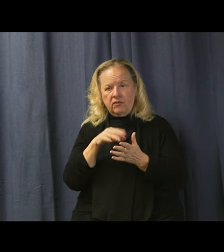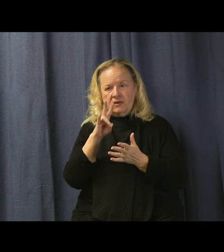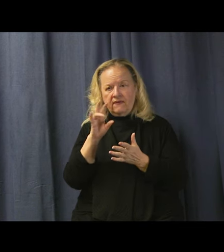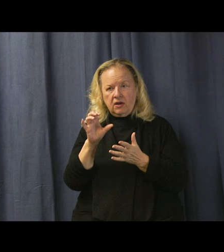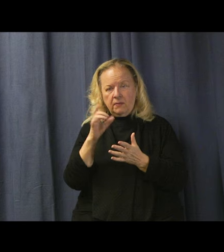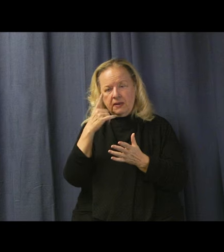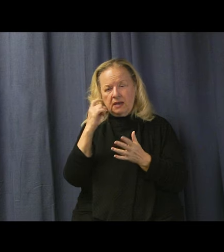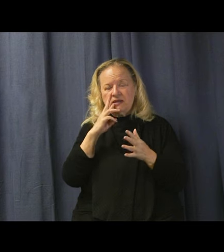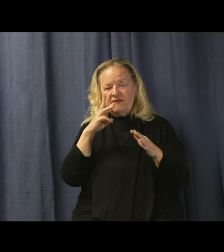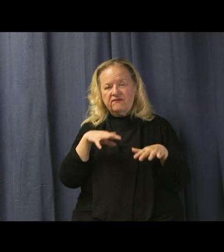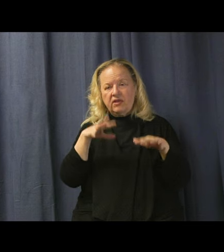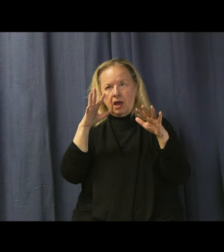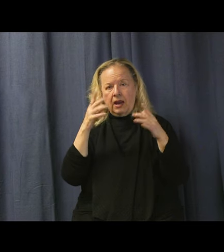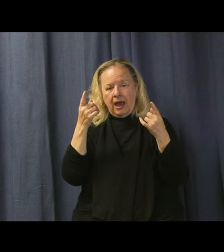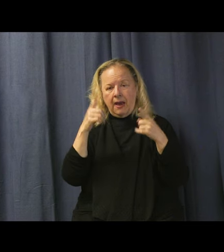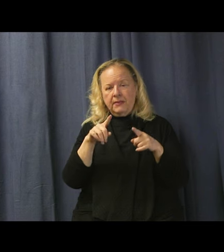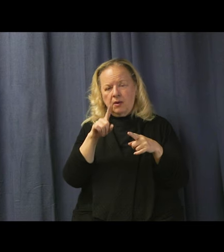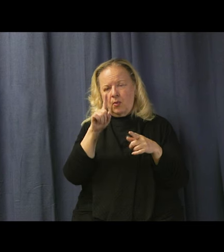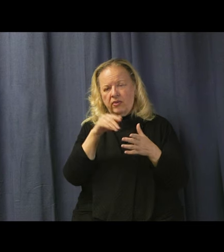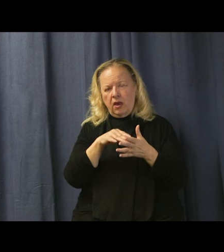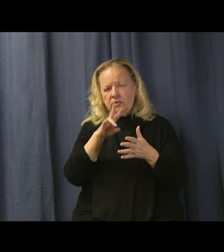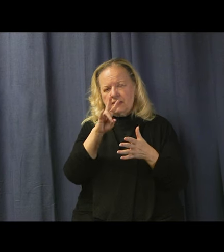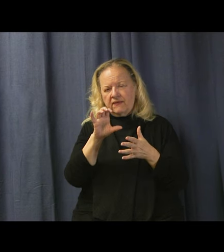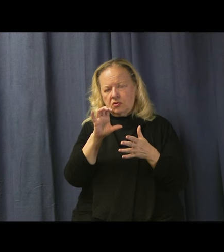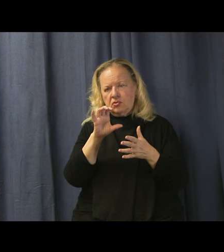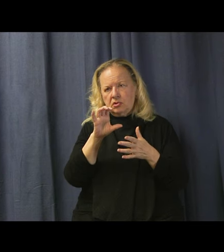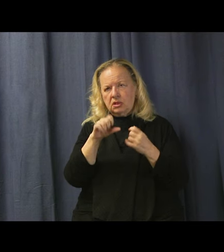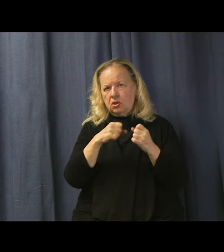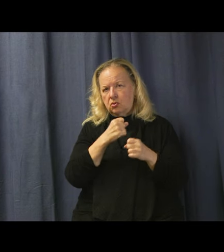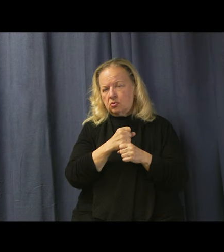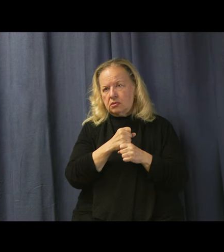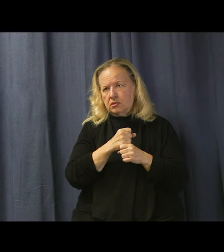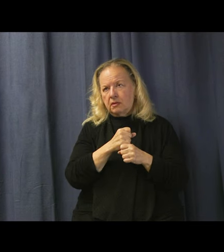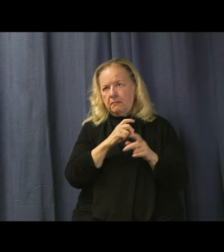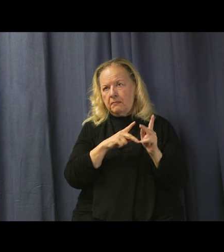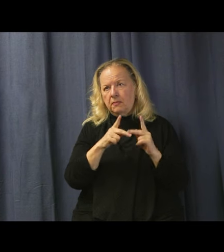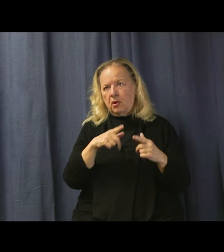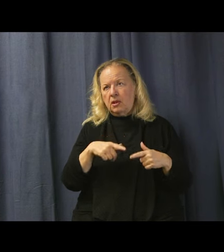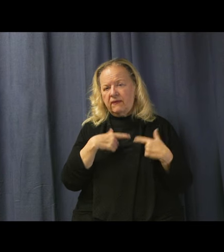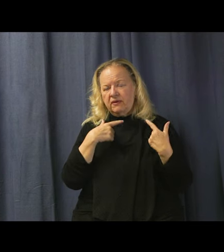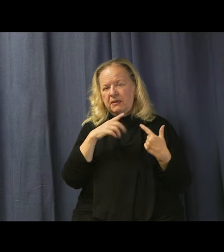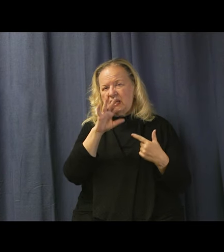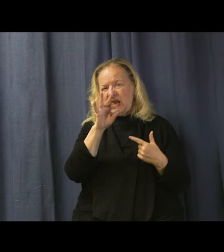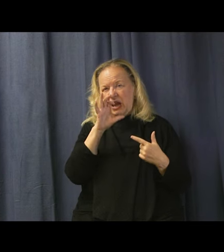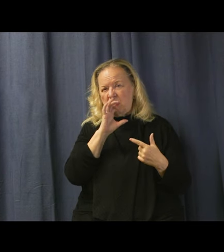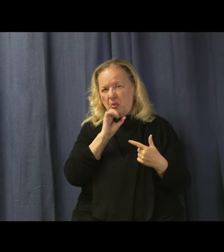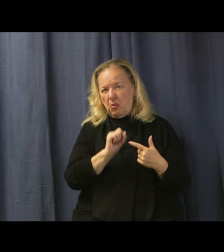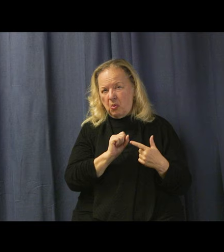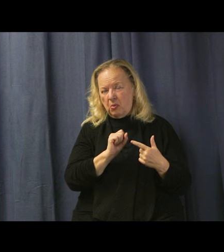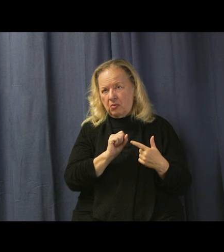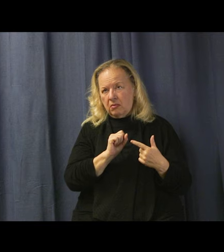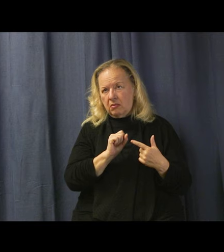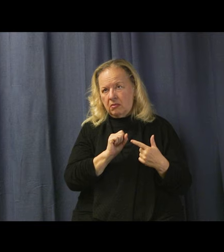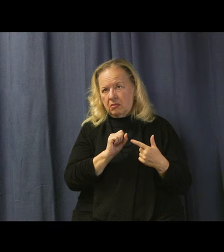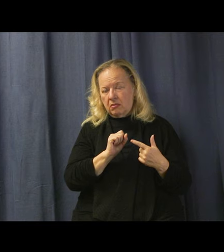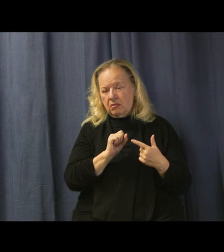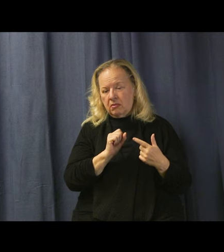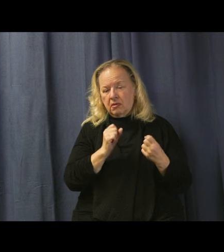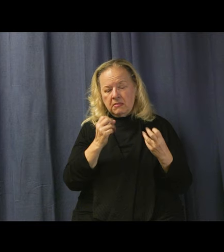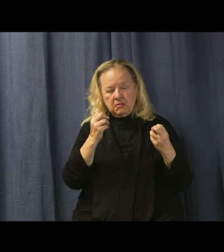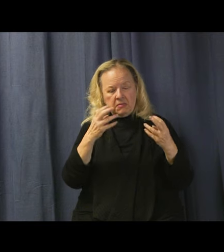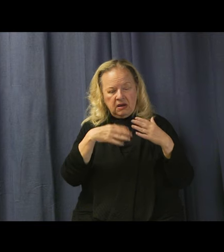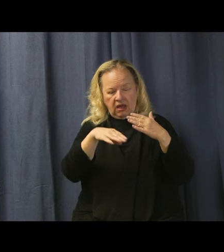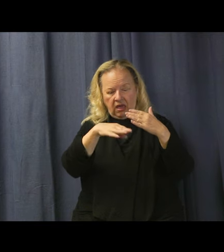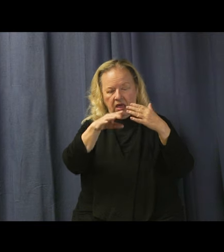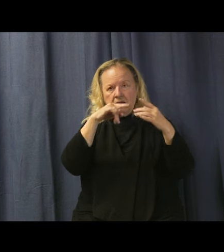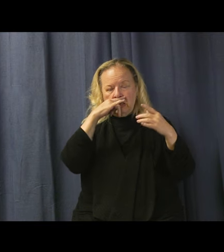because the flood happened about 1,700 years later. You have people living to be 900 years old. They're going to have lots of kids. And those